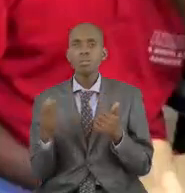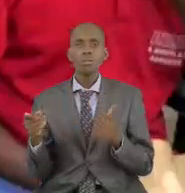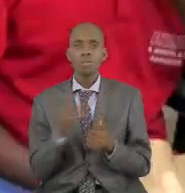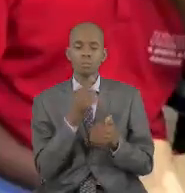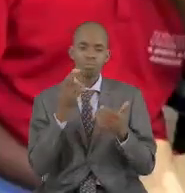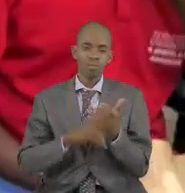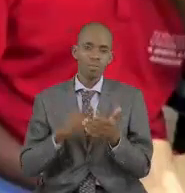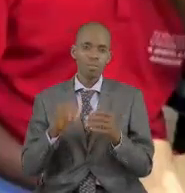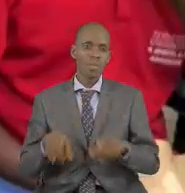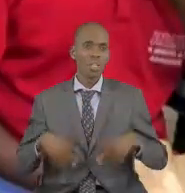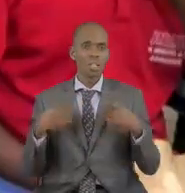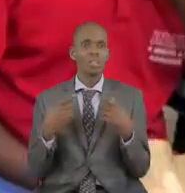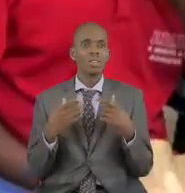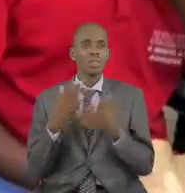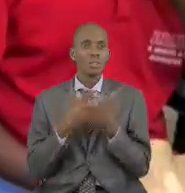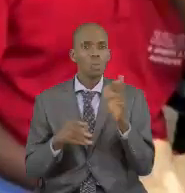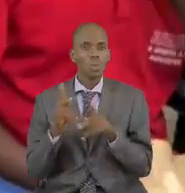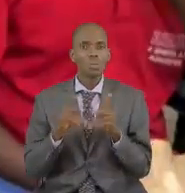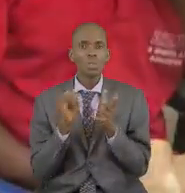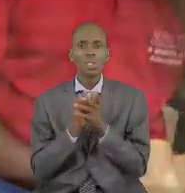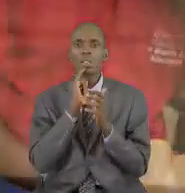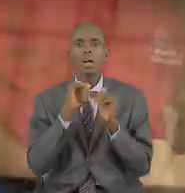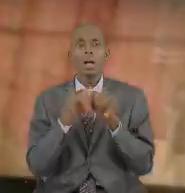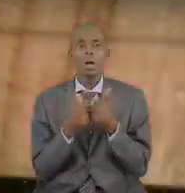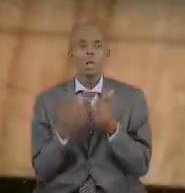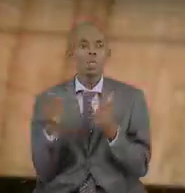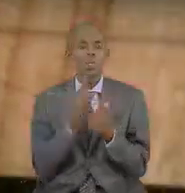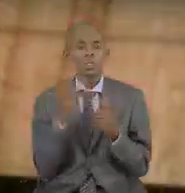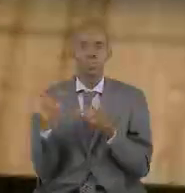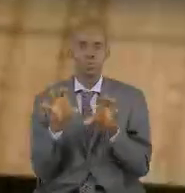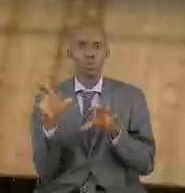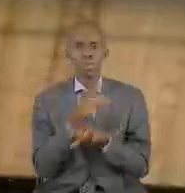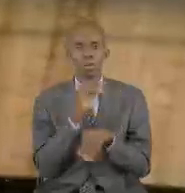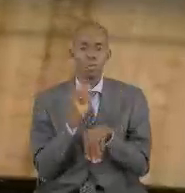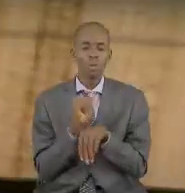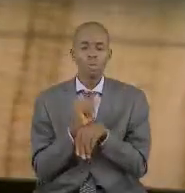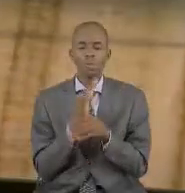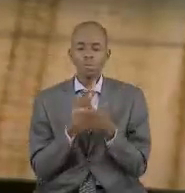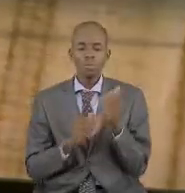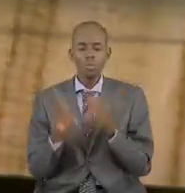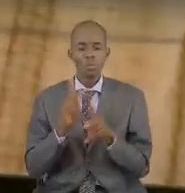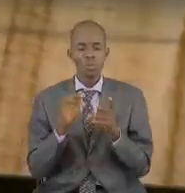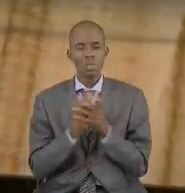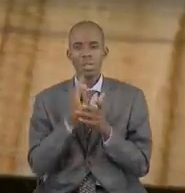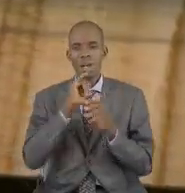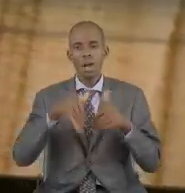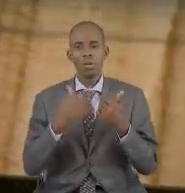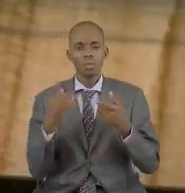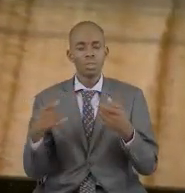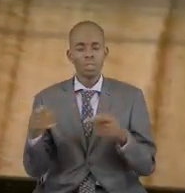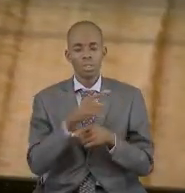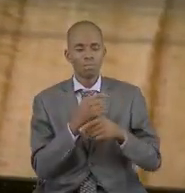people, that's how they do their work. Some people, that's how they build a shield,